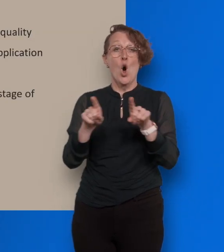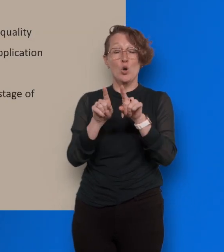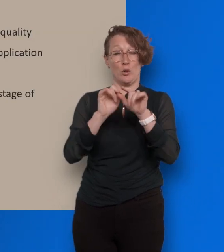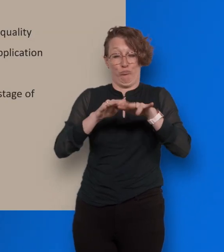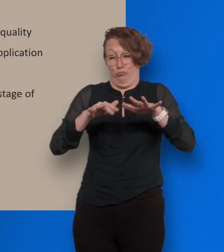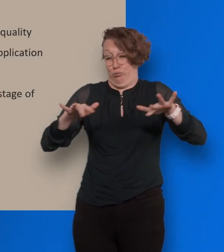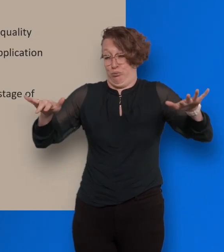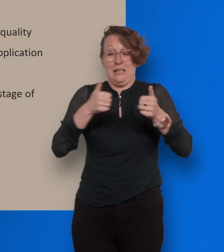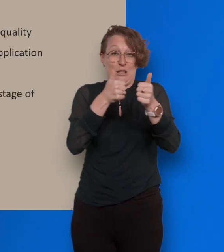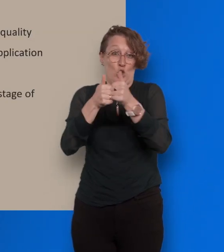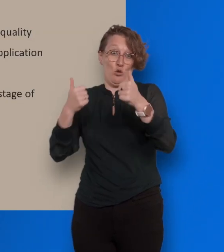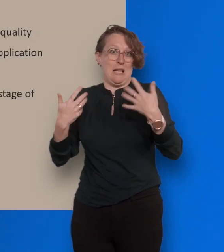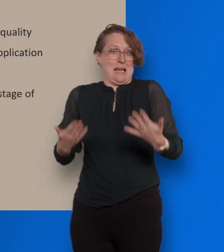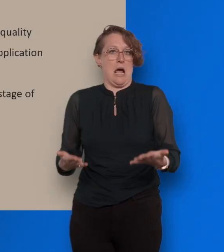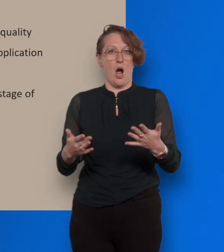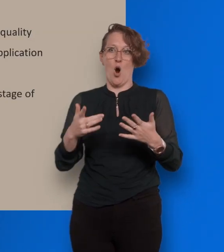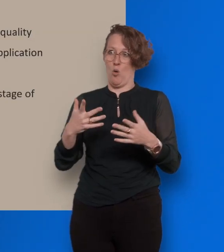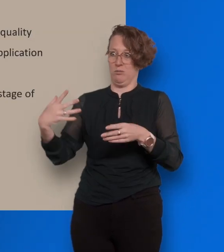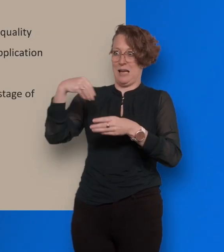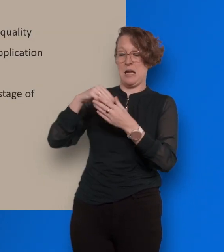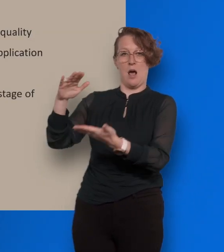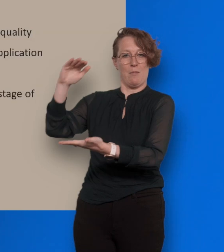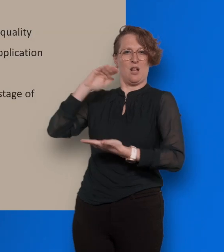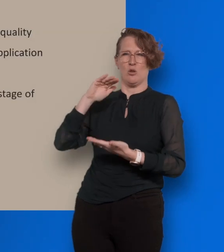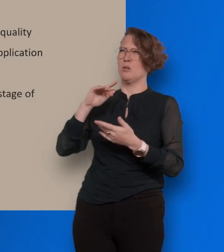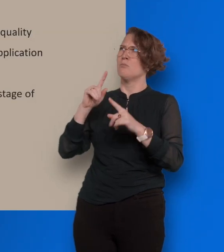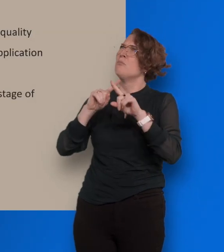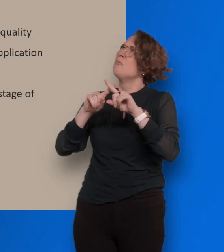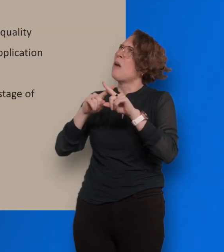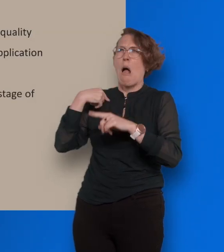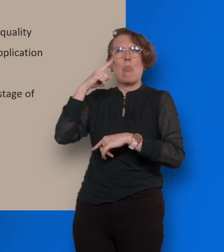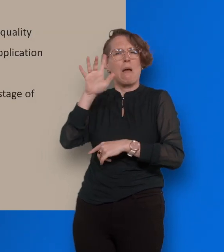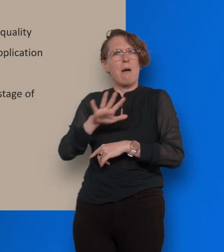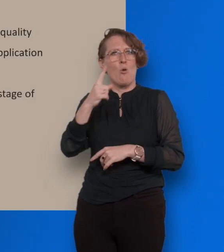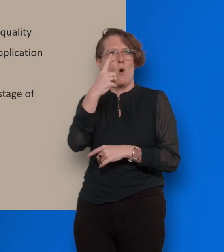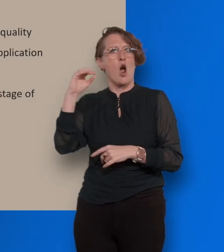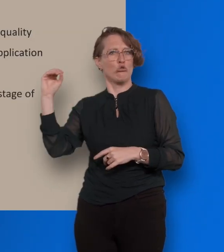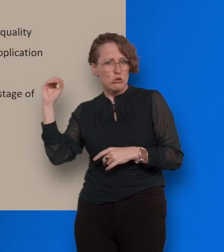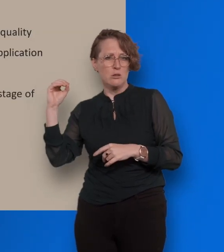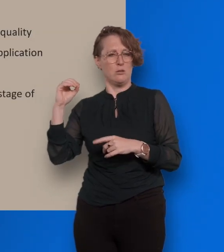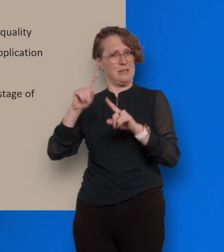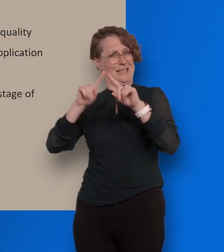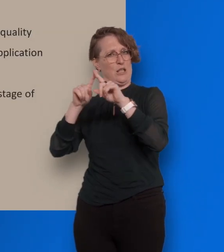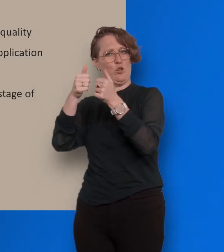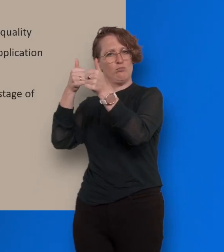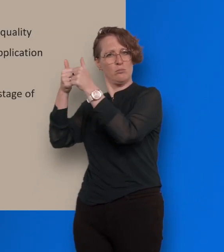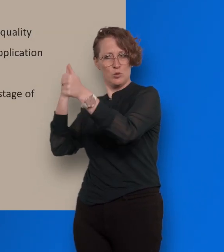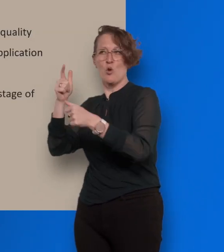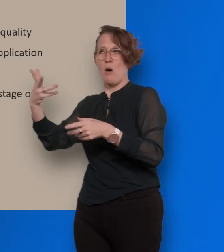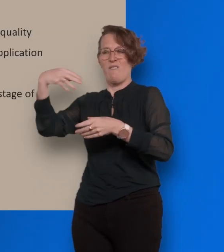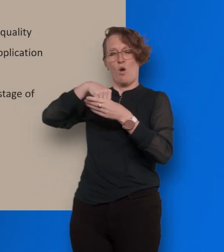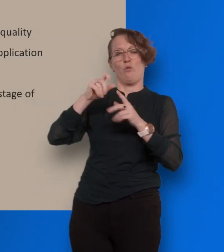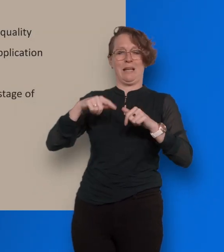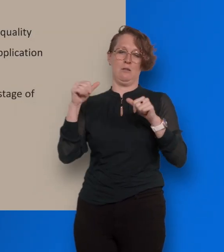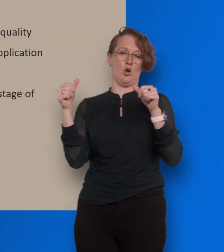institutions represented. Something like 100 different institutions are represented among each round of competition